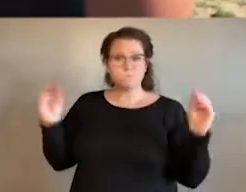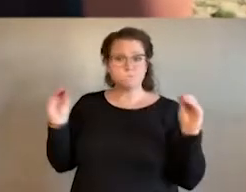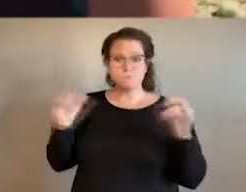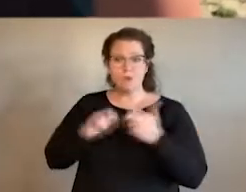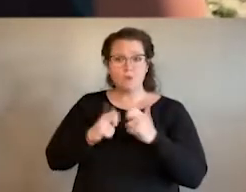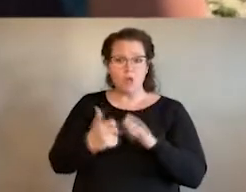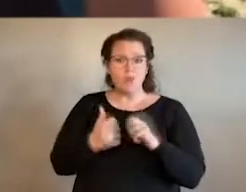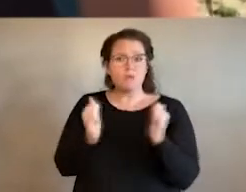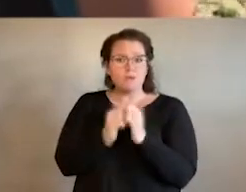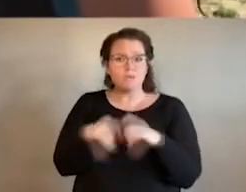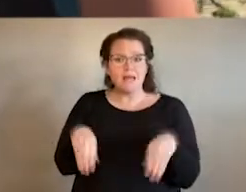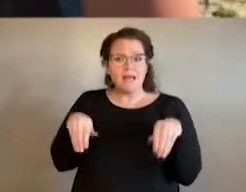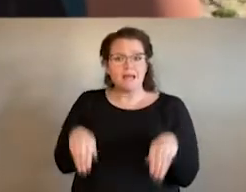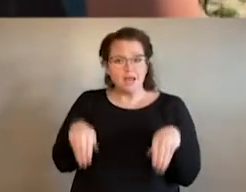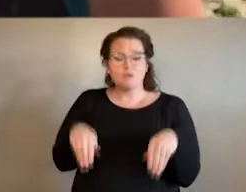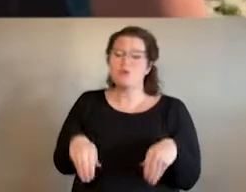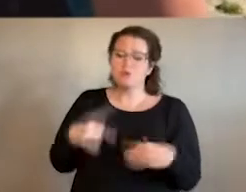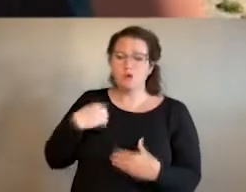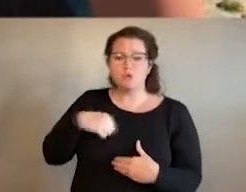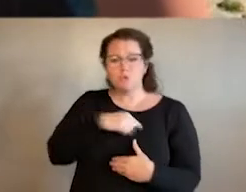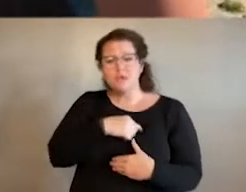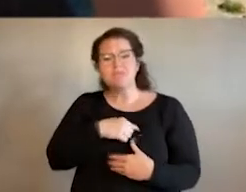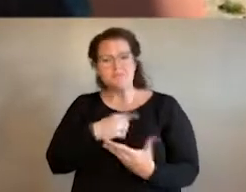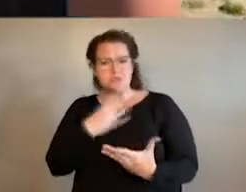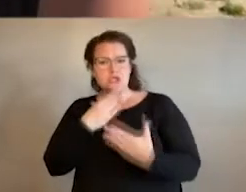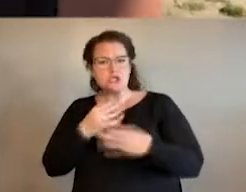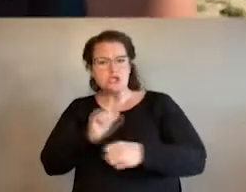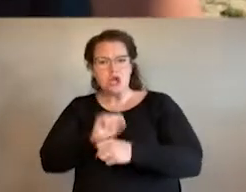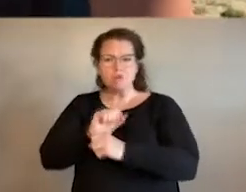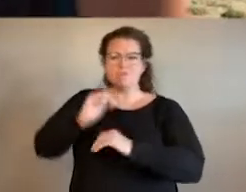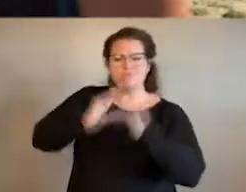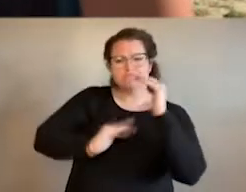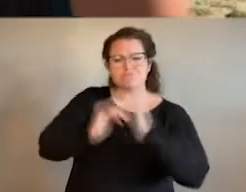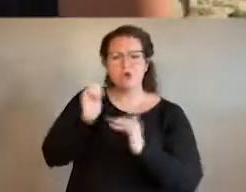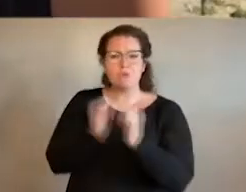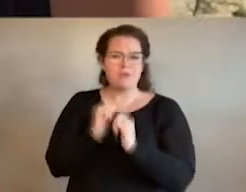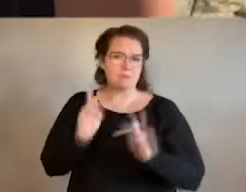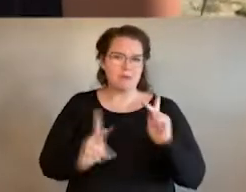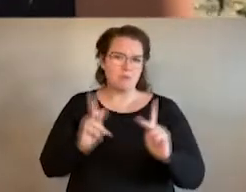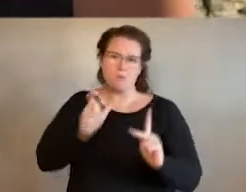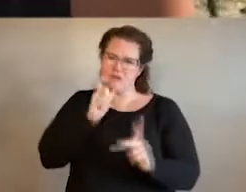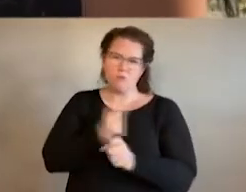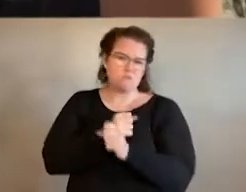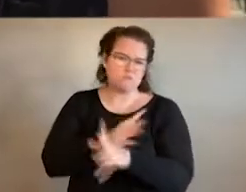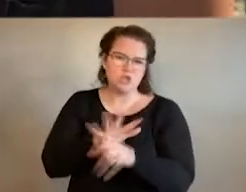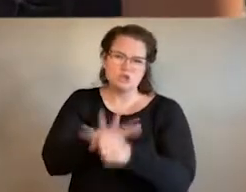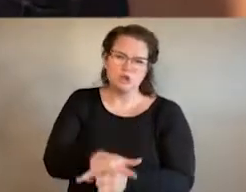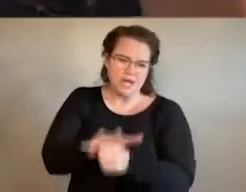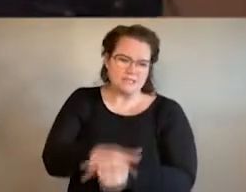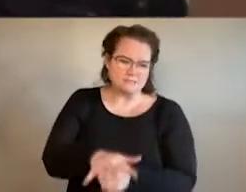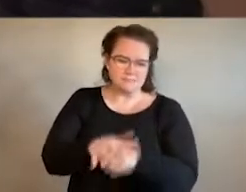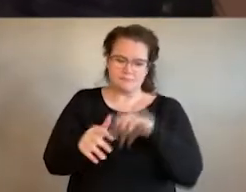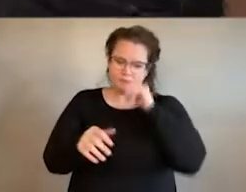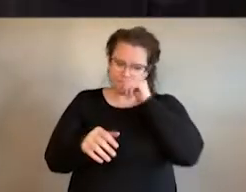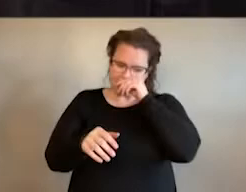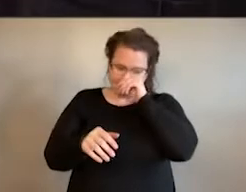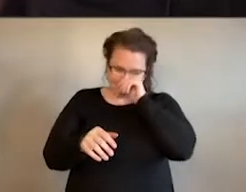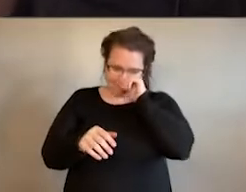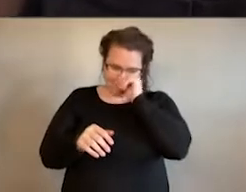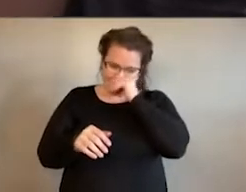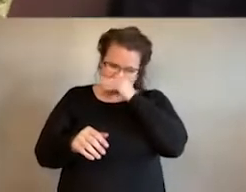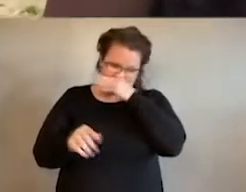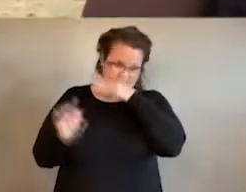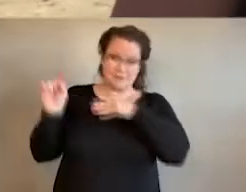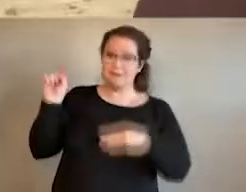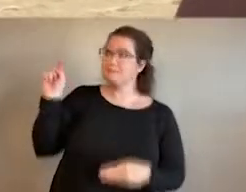our kangaroos. We do a pretty good job of making sure they're comfortable with the people. We don't stress them out. The guy laying back behind Roger, that